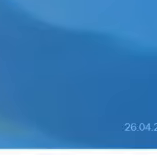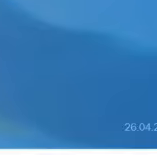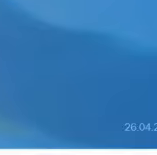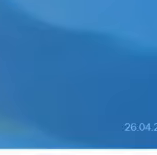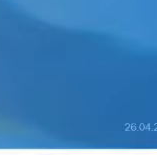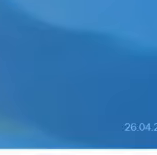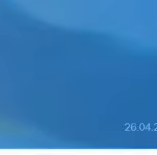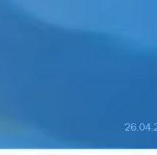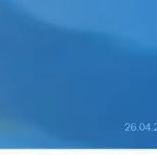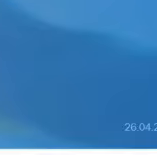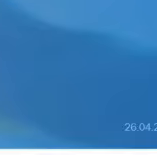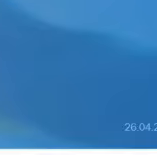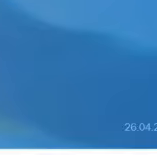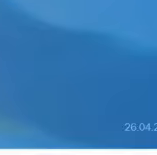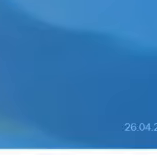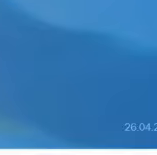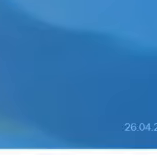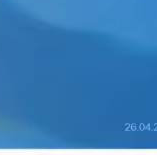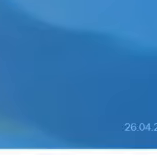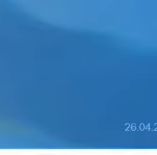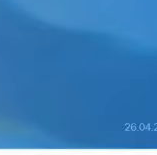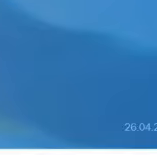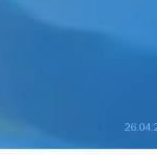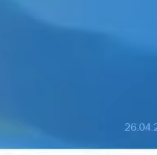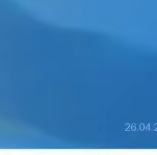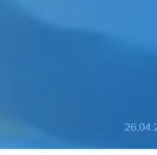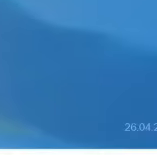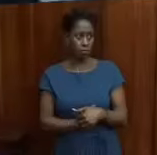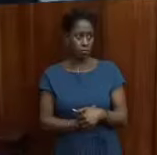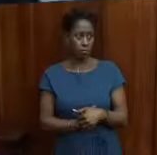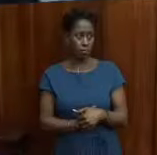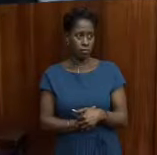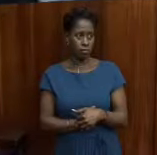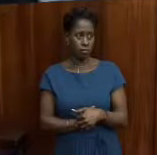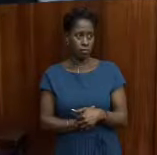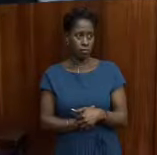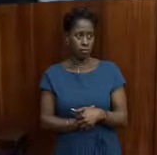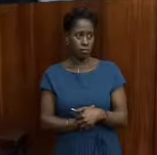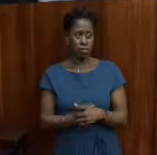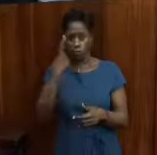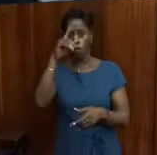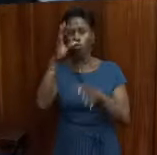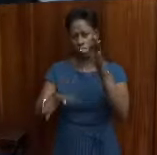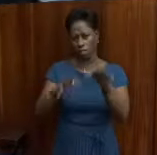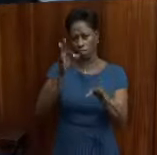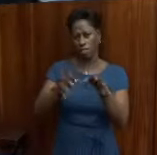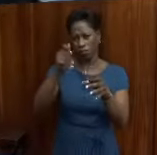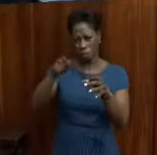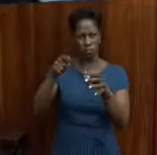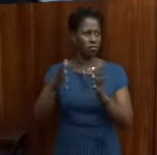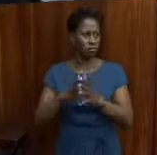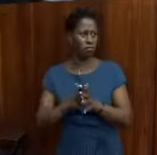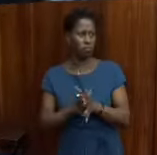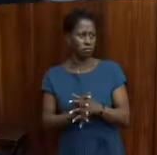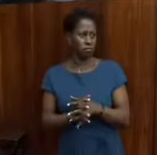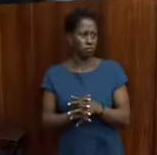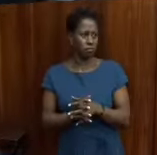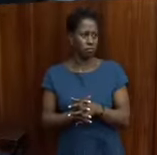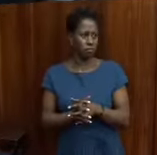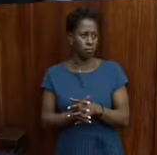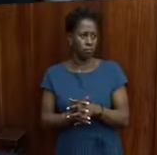Economic Development, Department of Physical Planning, the Bar Association, and the Judiciary. The committee's mandate is to